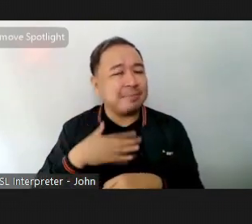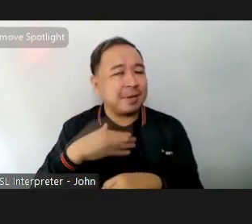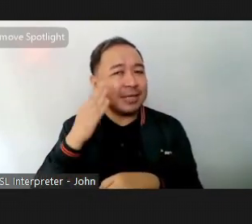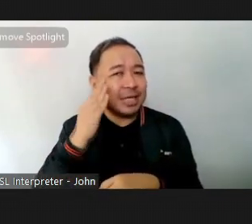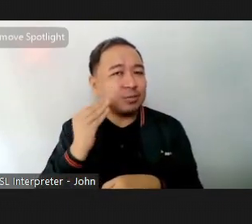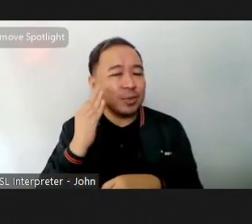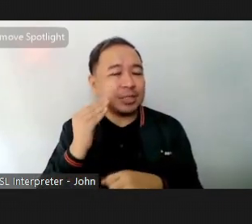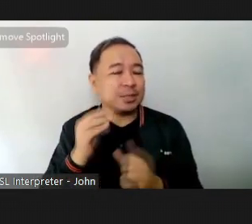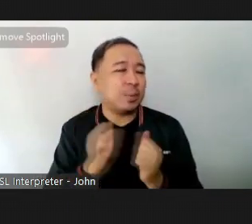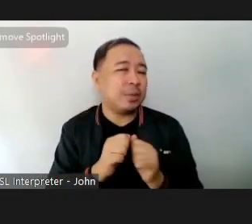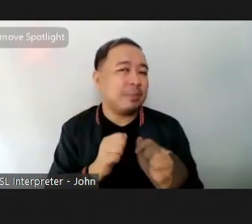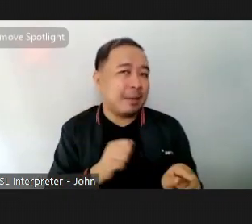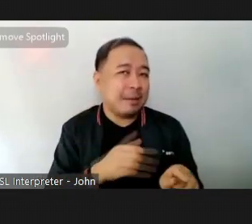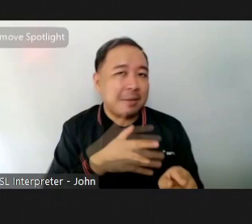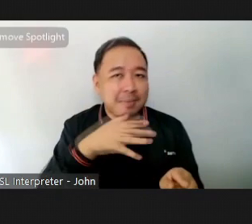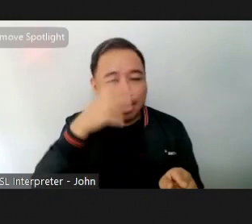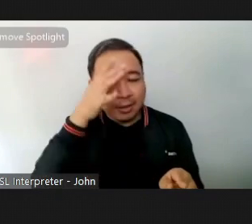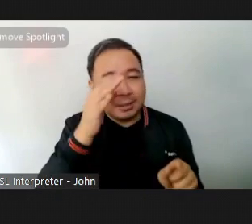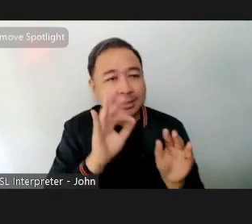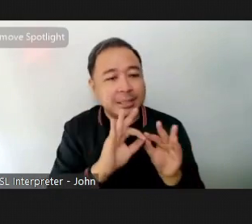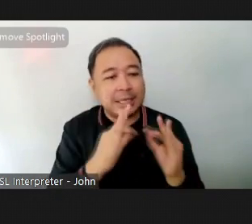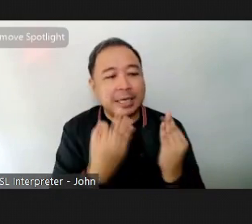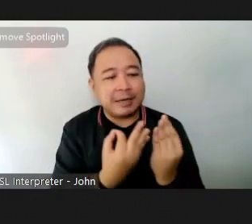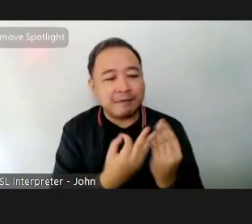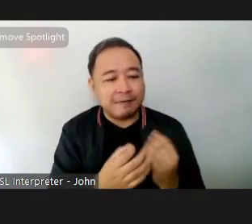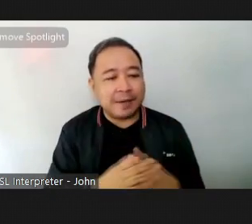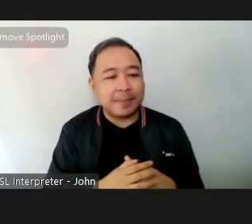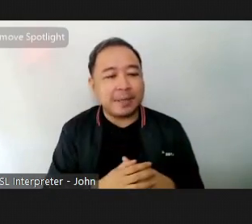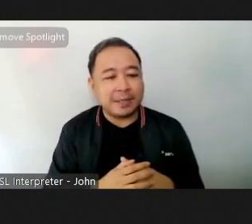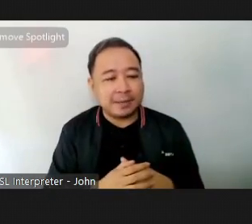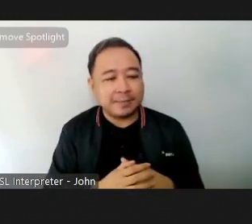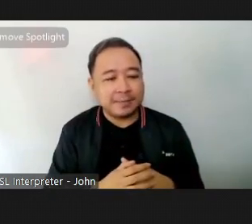my parents and with my family.